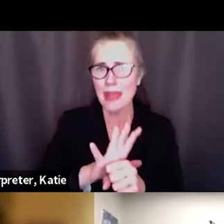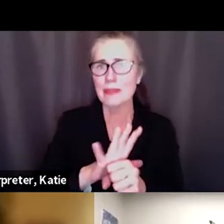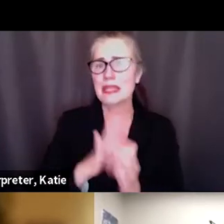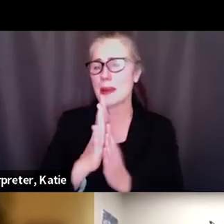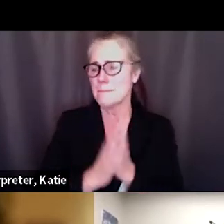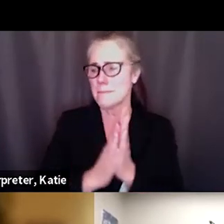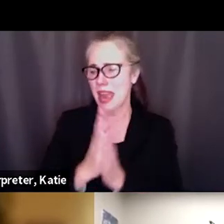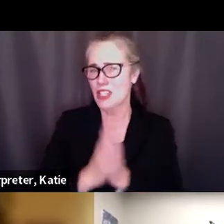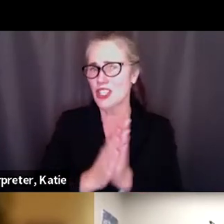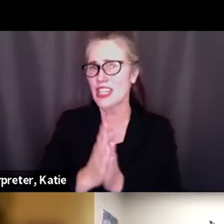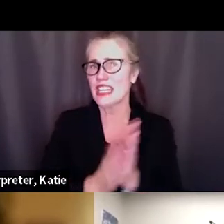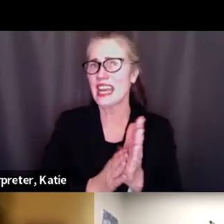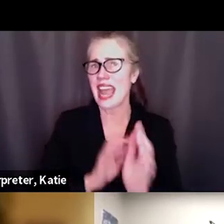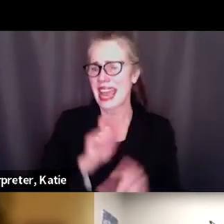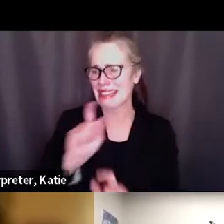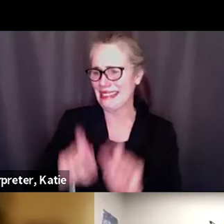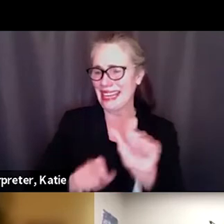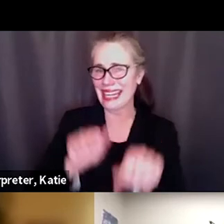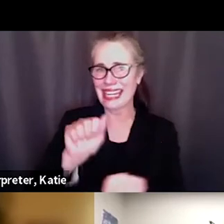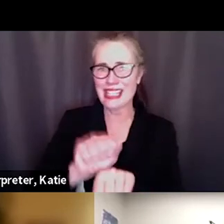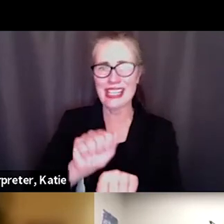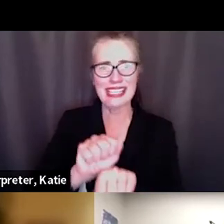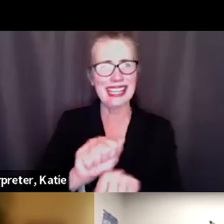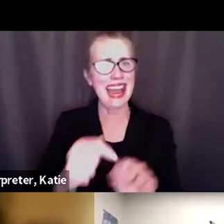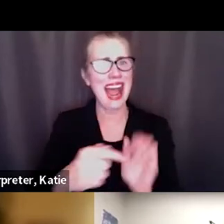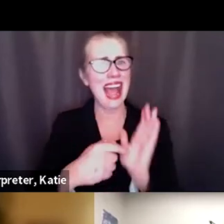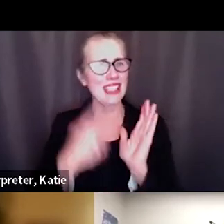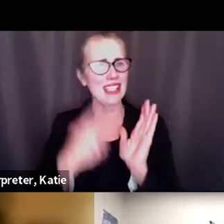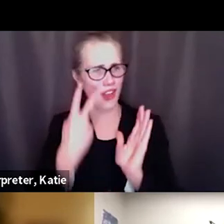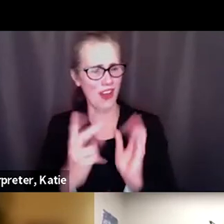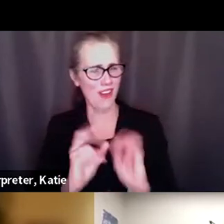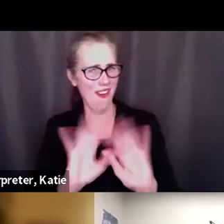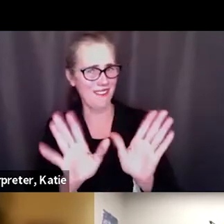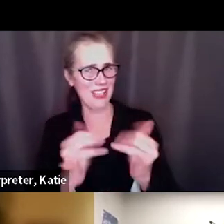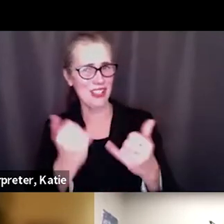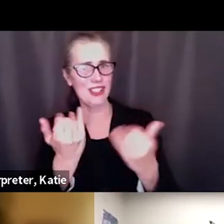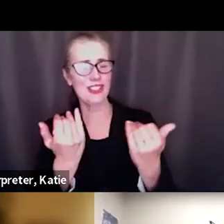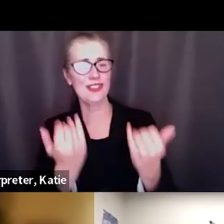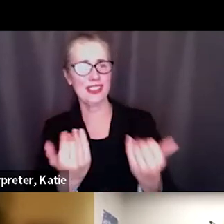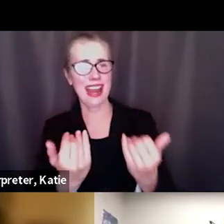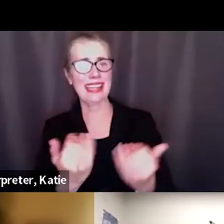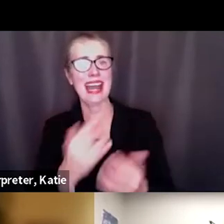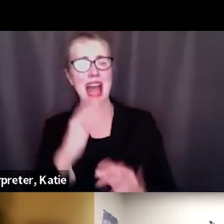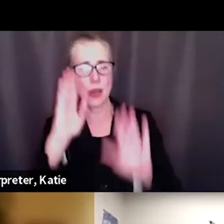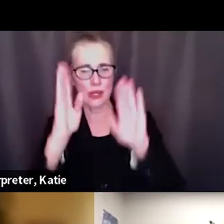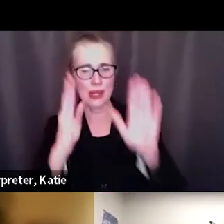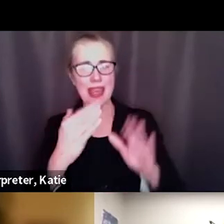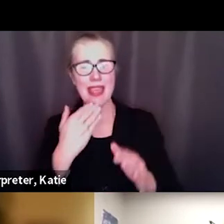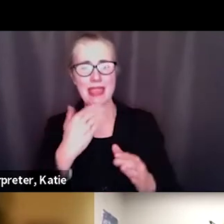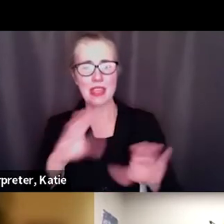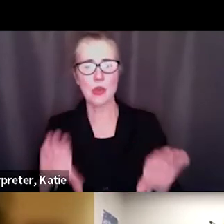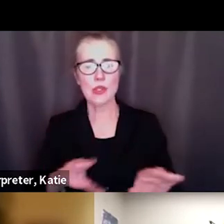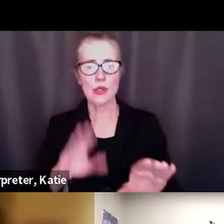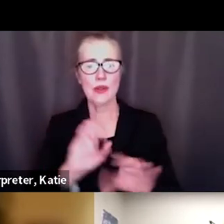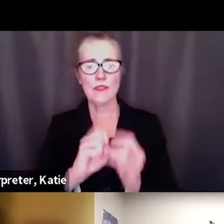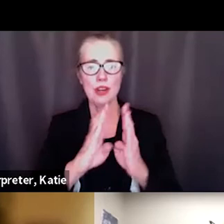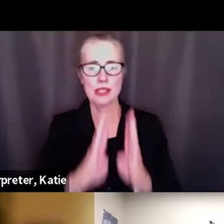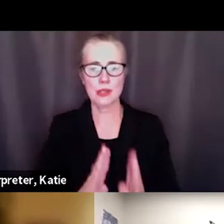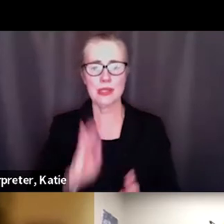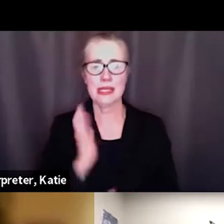you all bring and it was on display tonight and i just want to salute you and thank you for what you do for our students and our